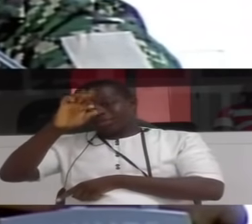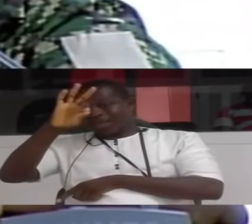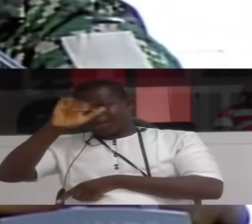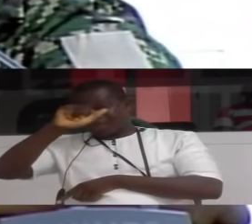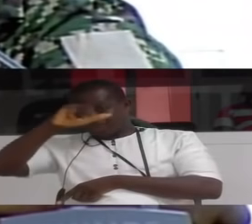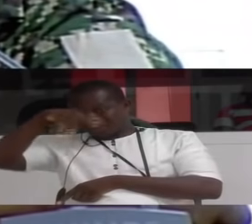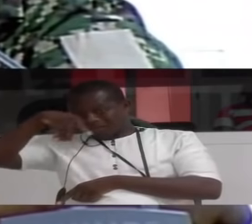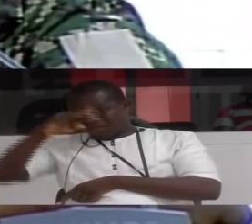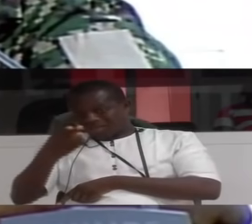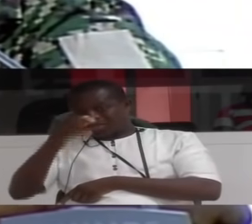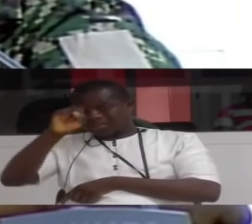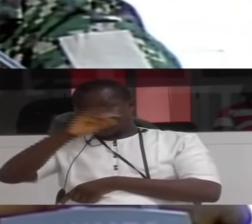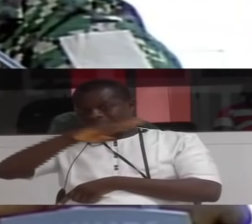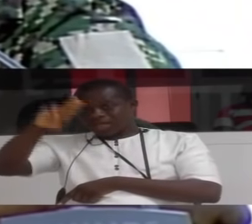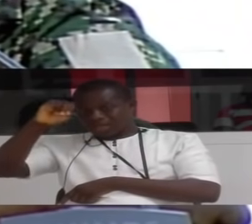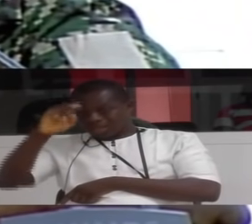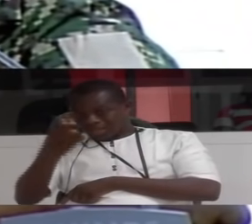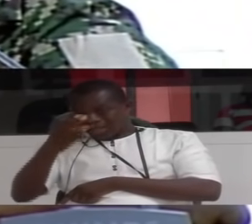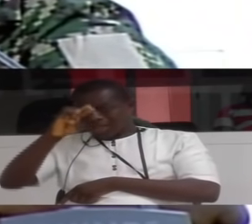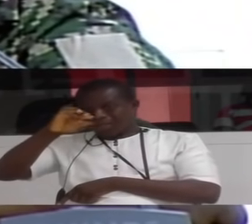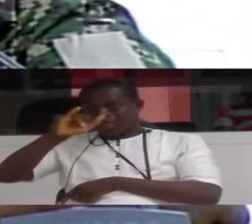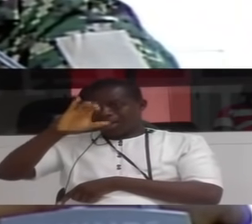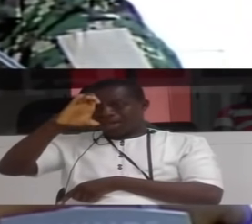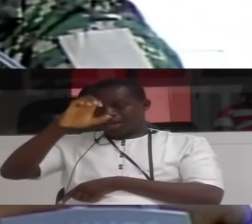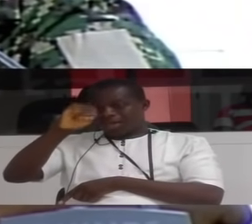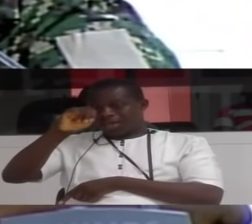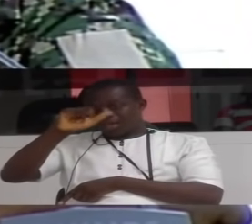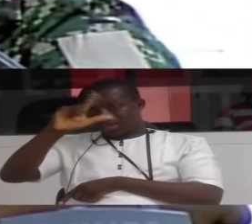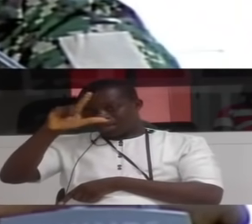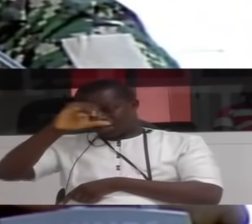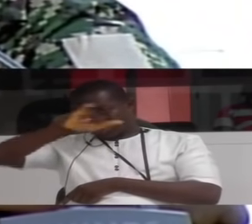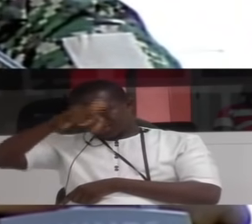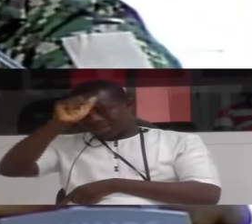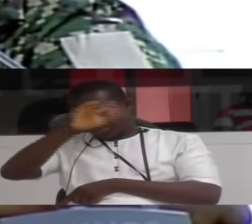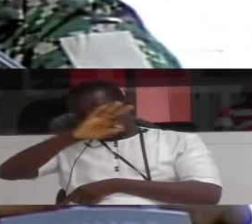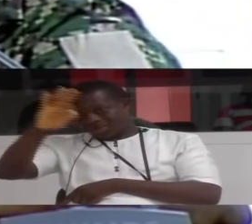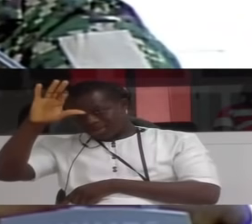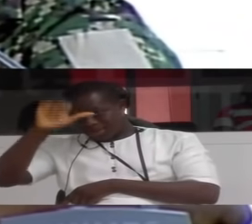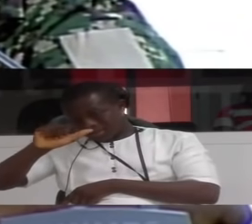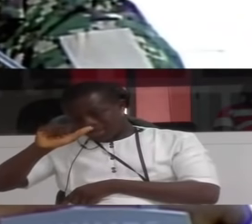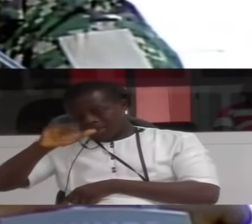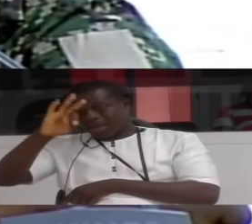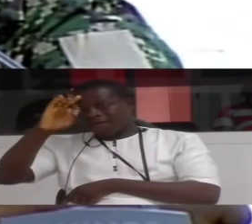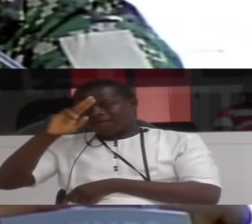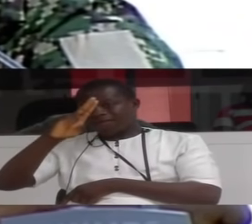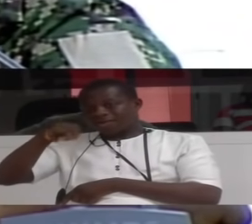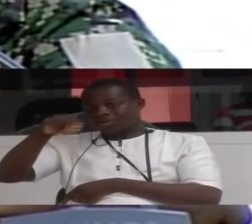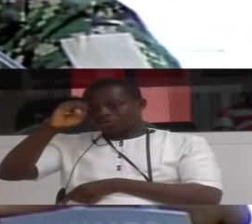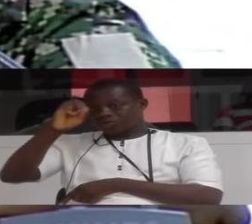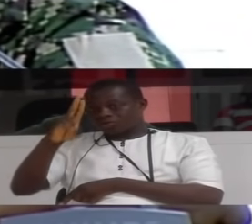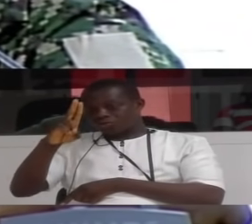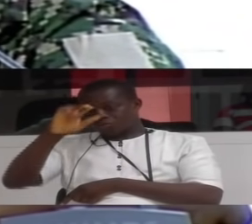Sane. Michael Jata. Michael Jata. Sorry. Yes, Michael Jata. Yes, Michael Jata. Fansu Nyabali. Fansu